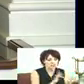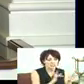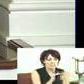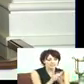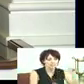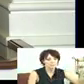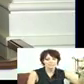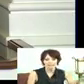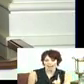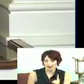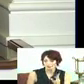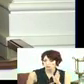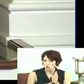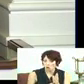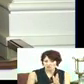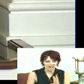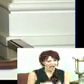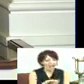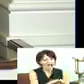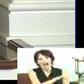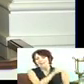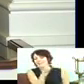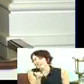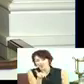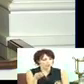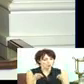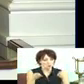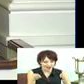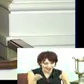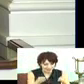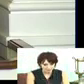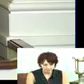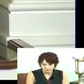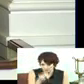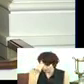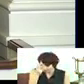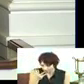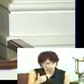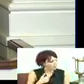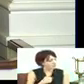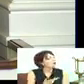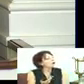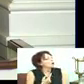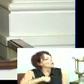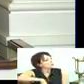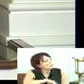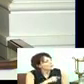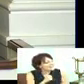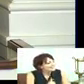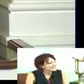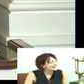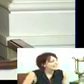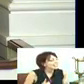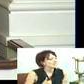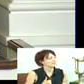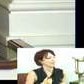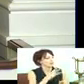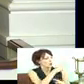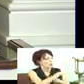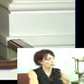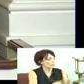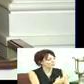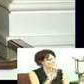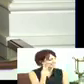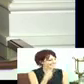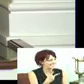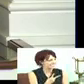you another way. We live in a world that seeks power and strength, seeks strength and